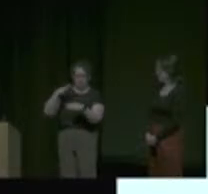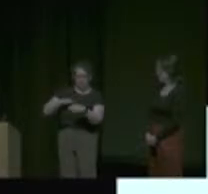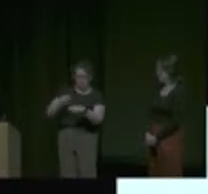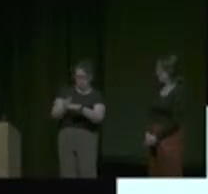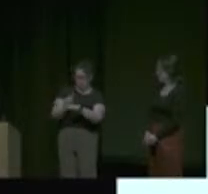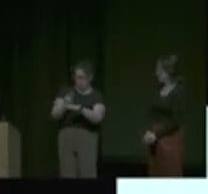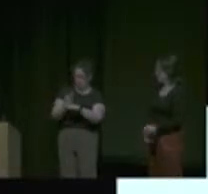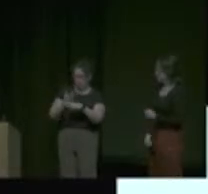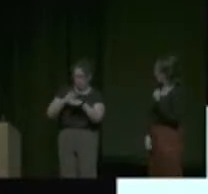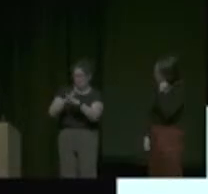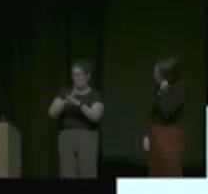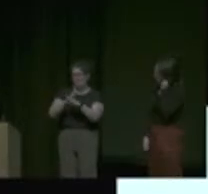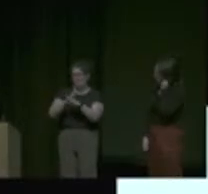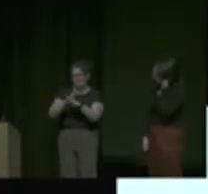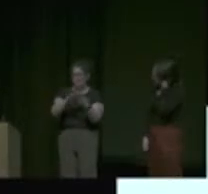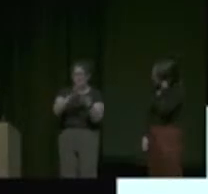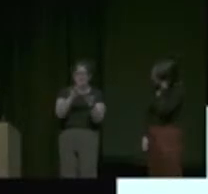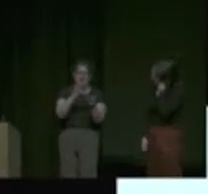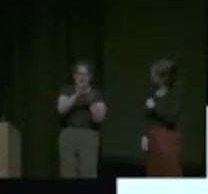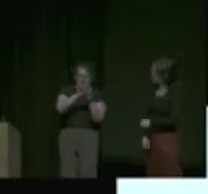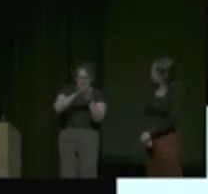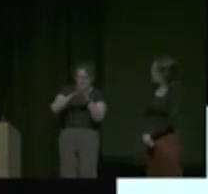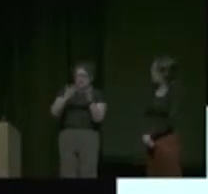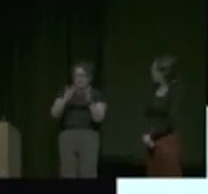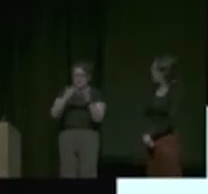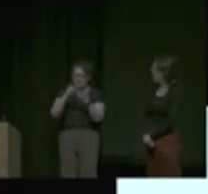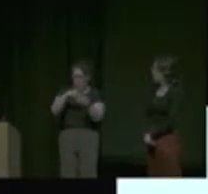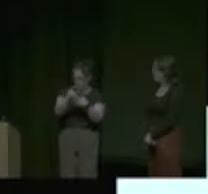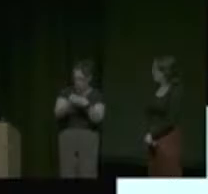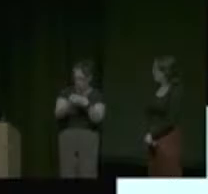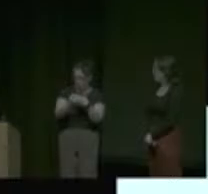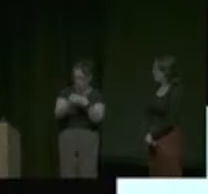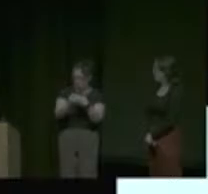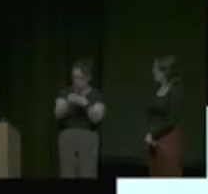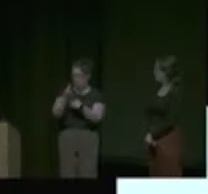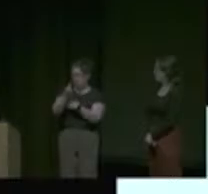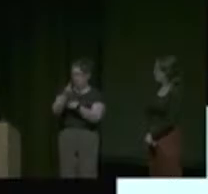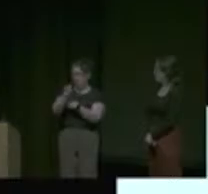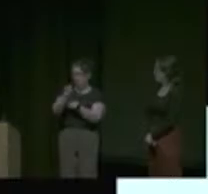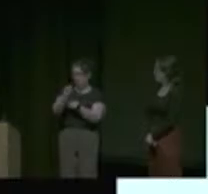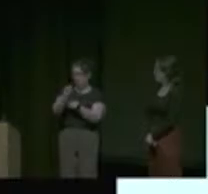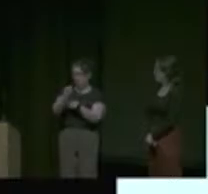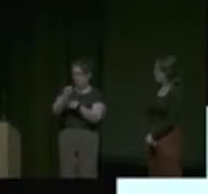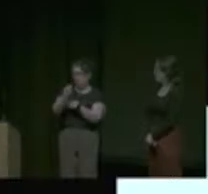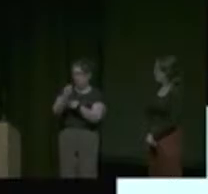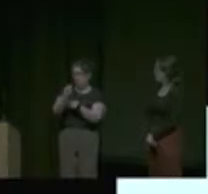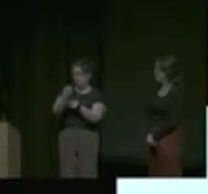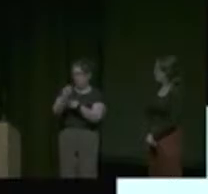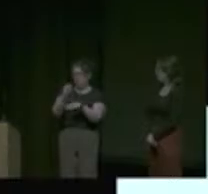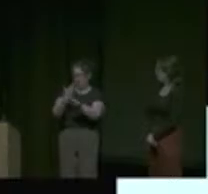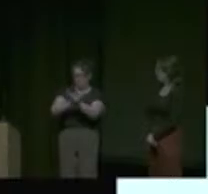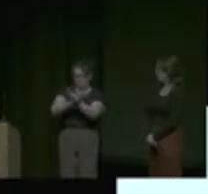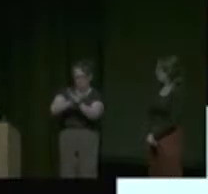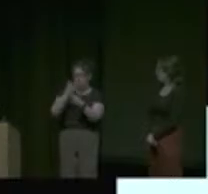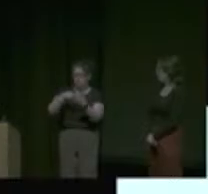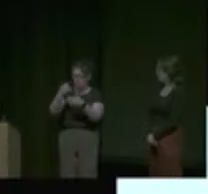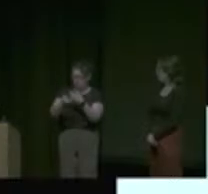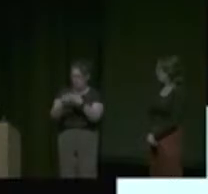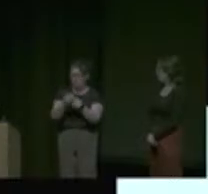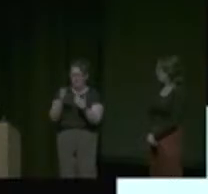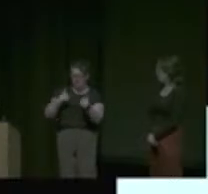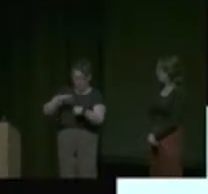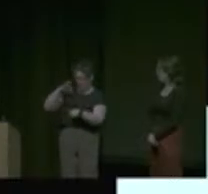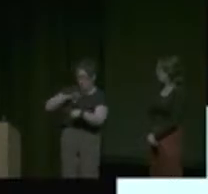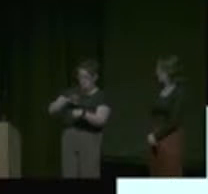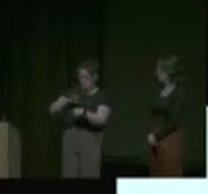typically restoration projects or cleanup projects. And although those do have benefits to enhance and